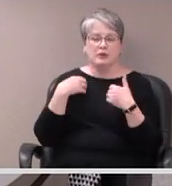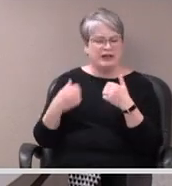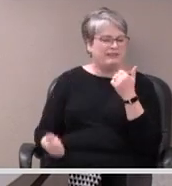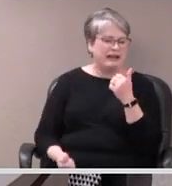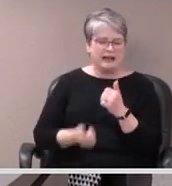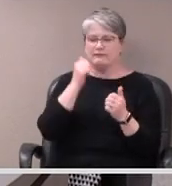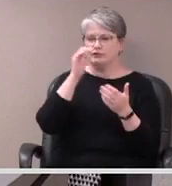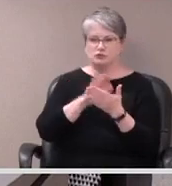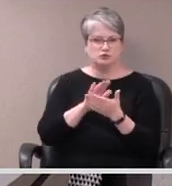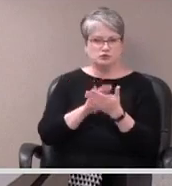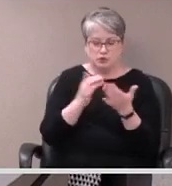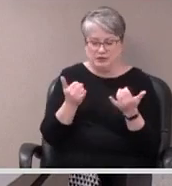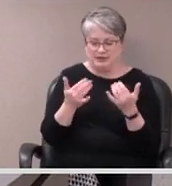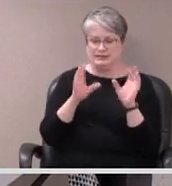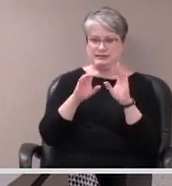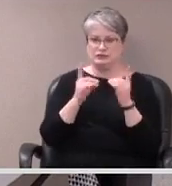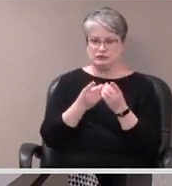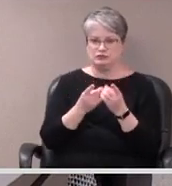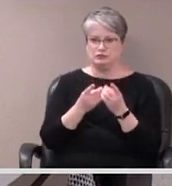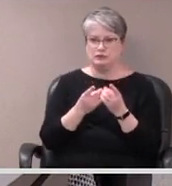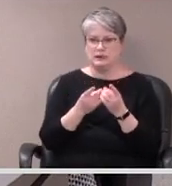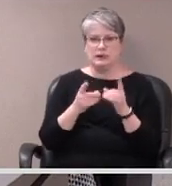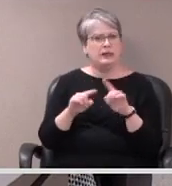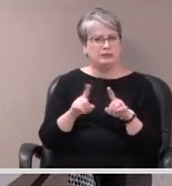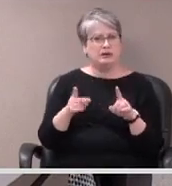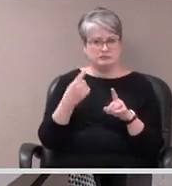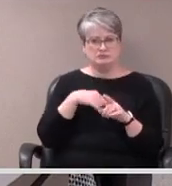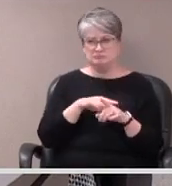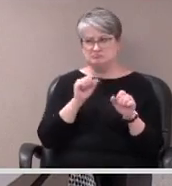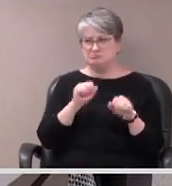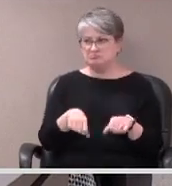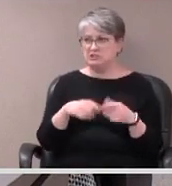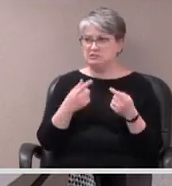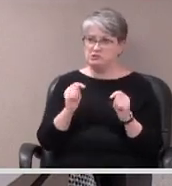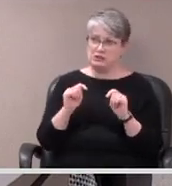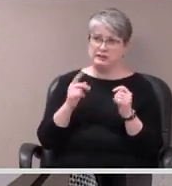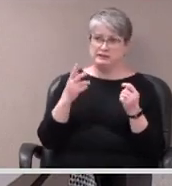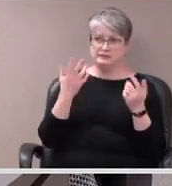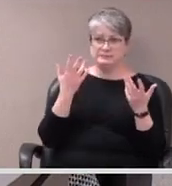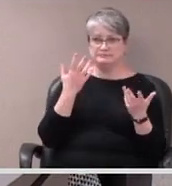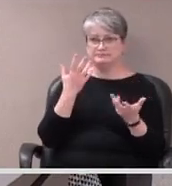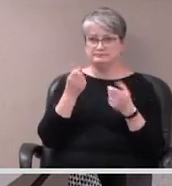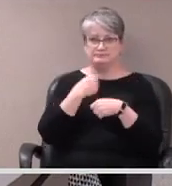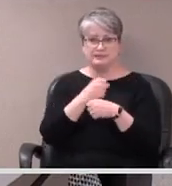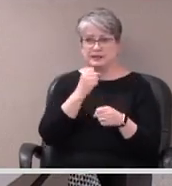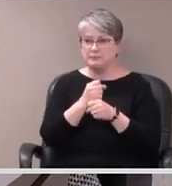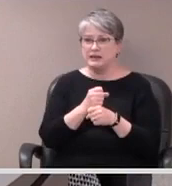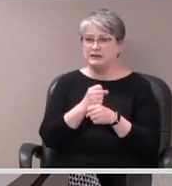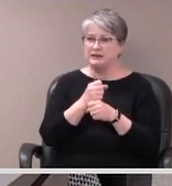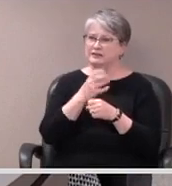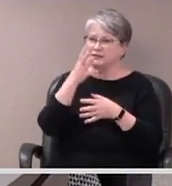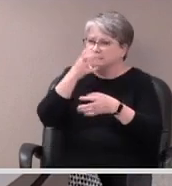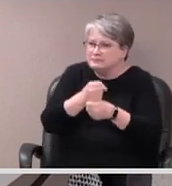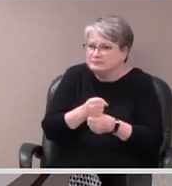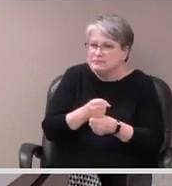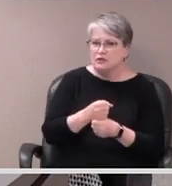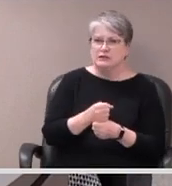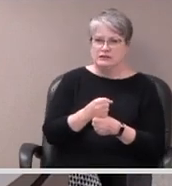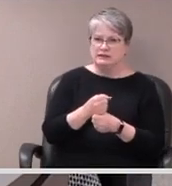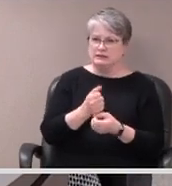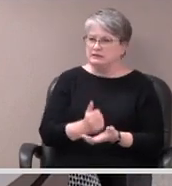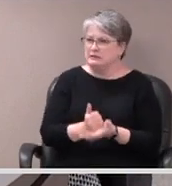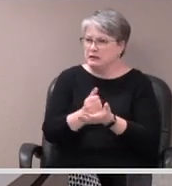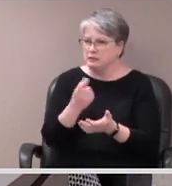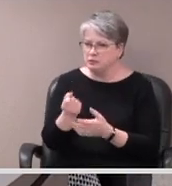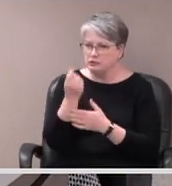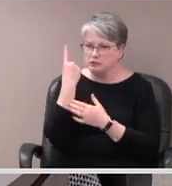school in the district. But we can try to put together some kind of summary to maybe help you